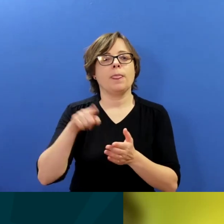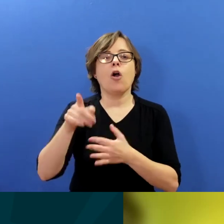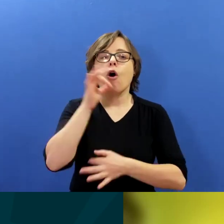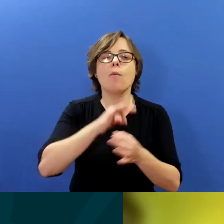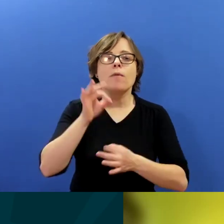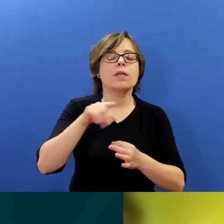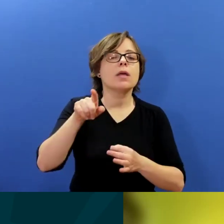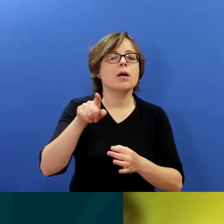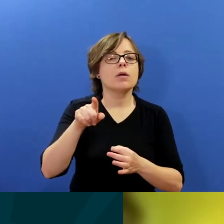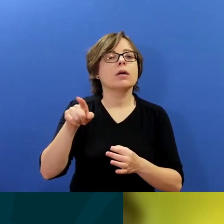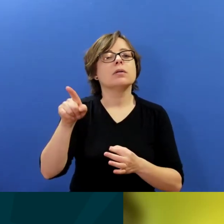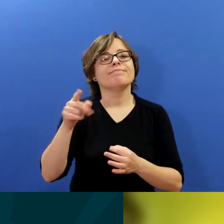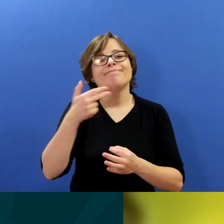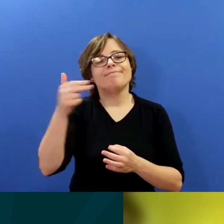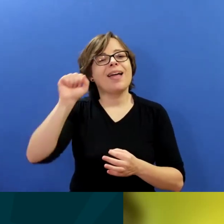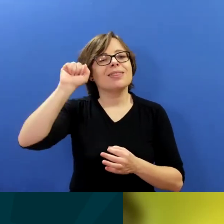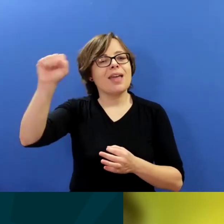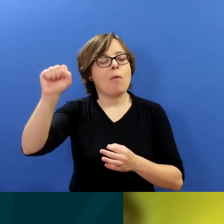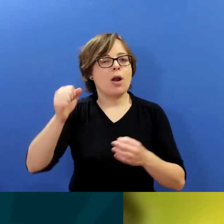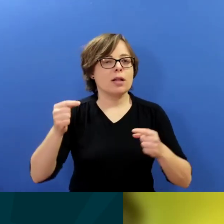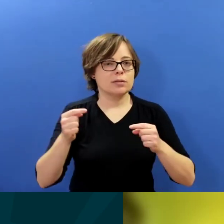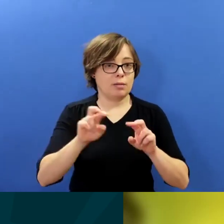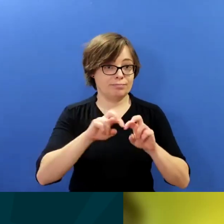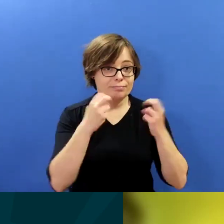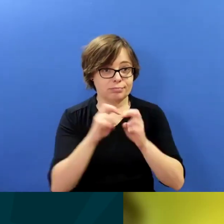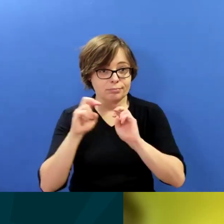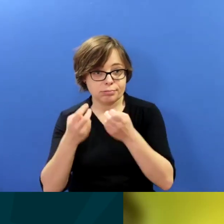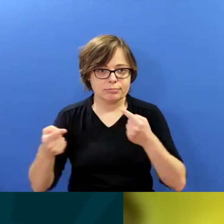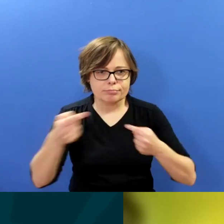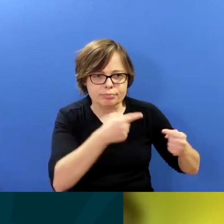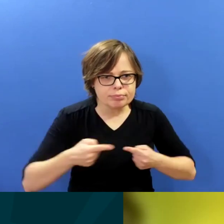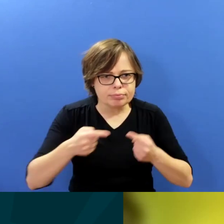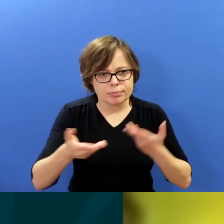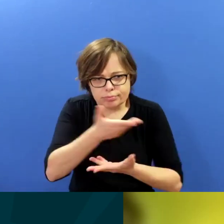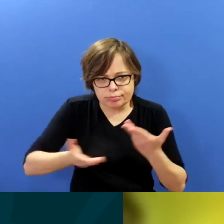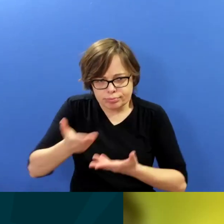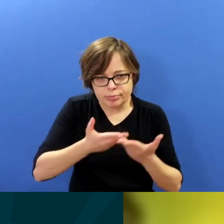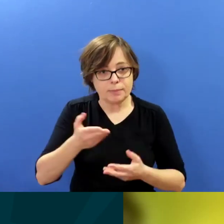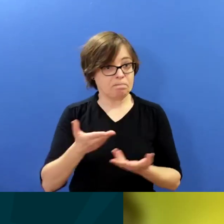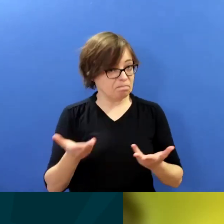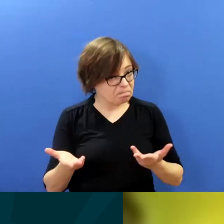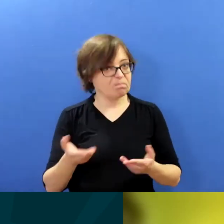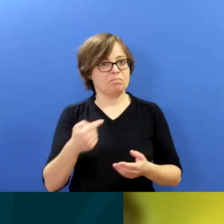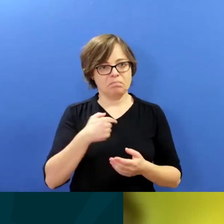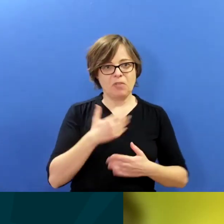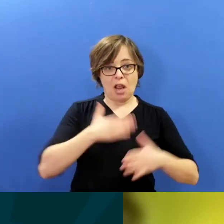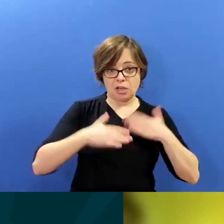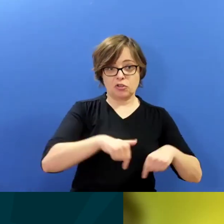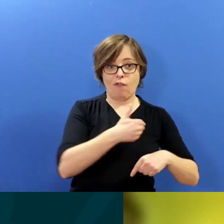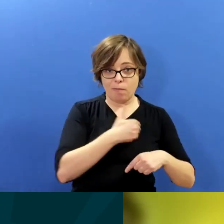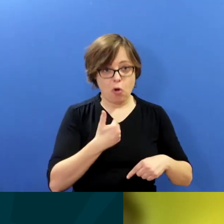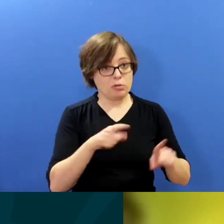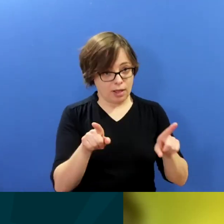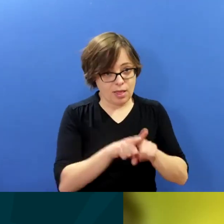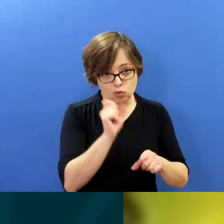Ms. Christine Amici-Robon has discussed deliberative democracy with the use of citizen